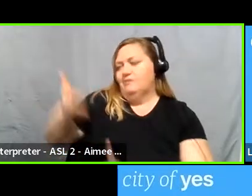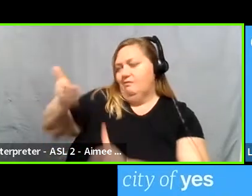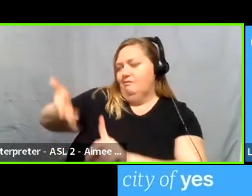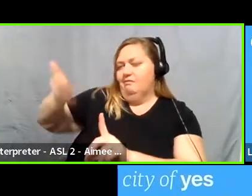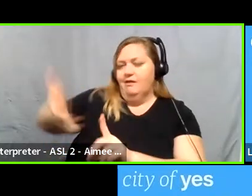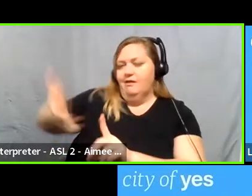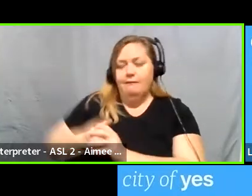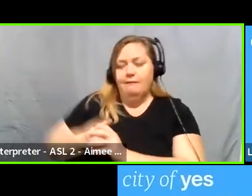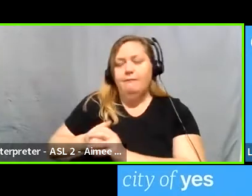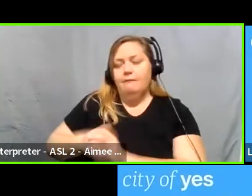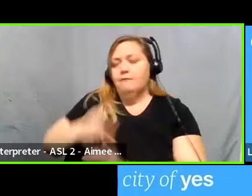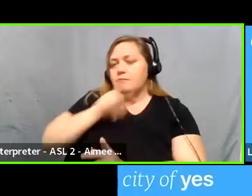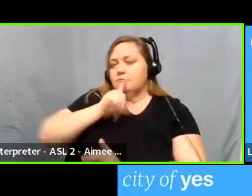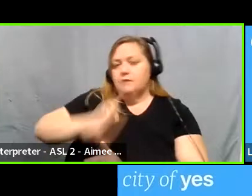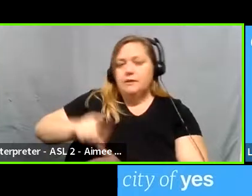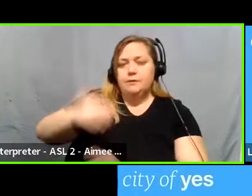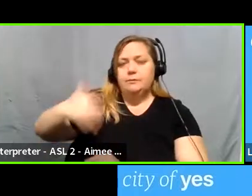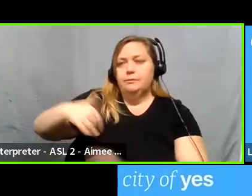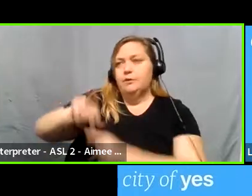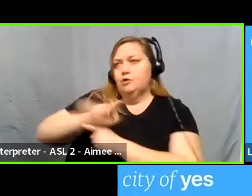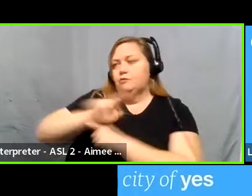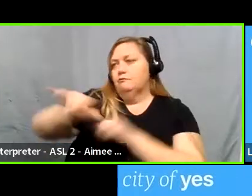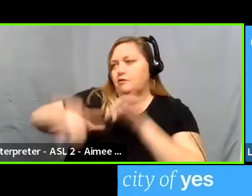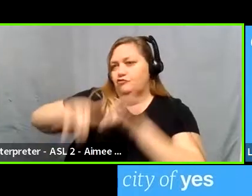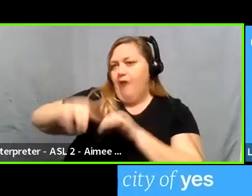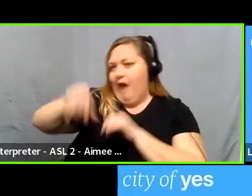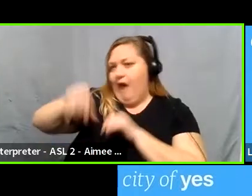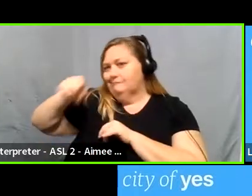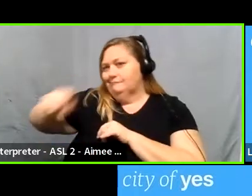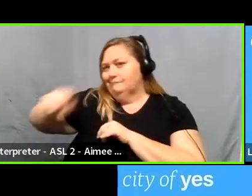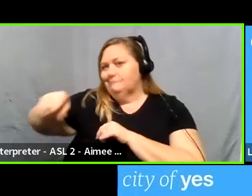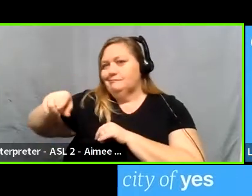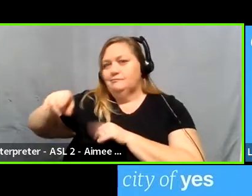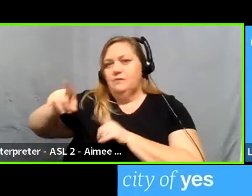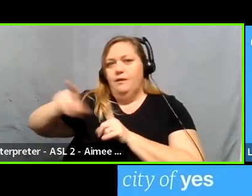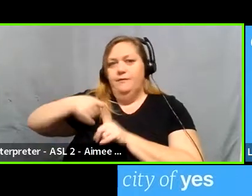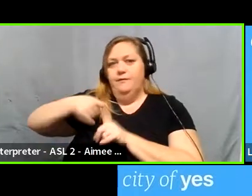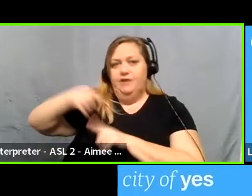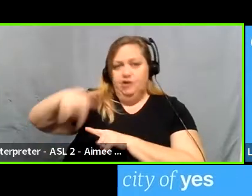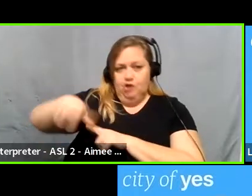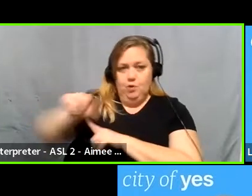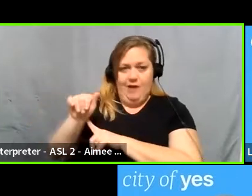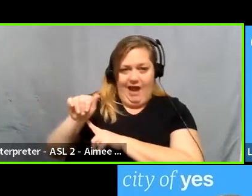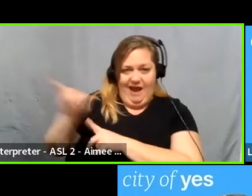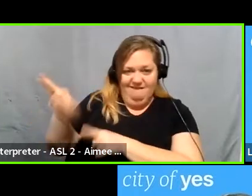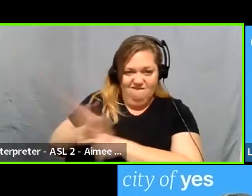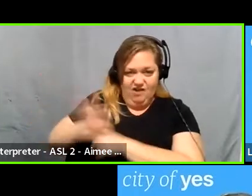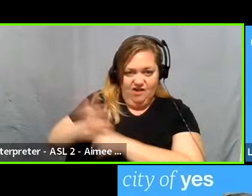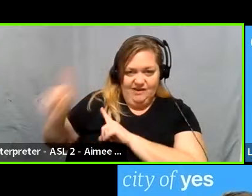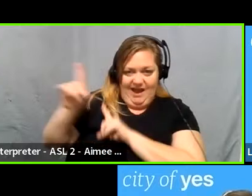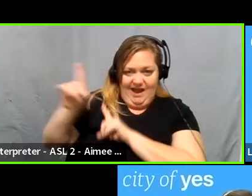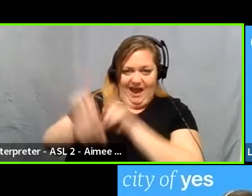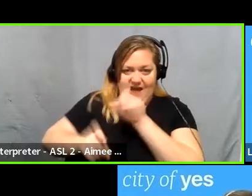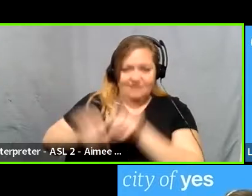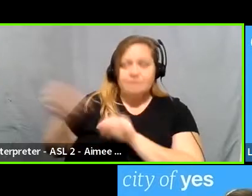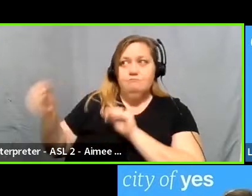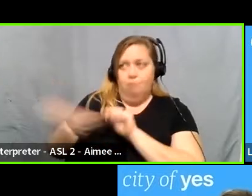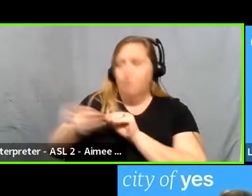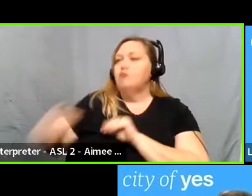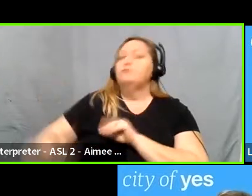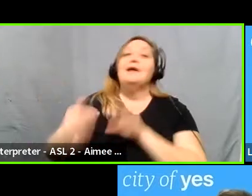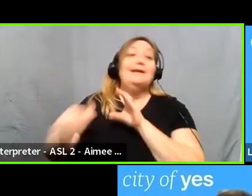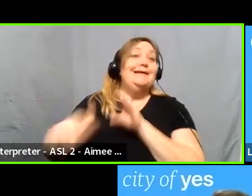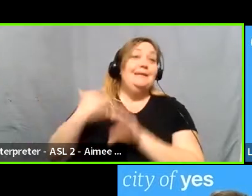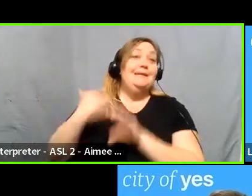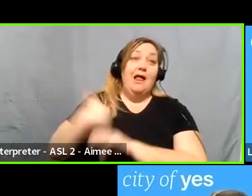Um, you know, we'll definitely use the chat to, um, the Q and A function to, uh, ask more. You can certainly email